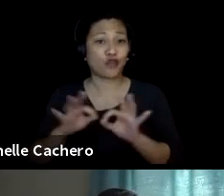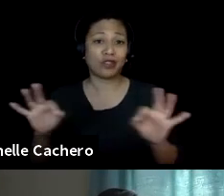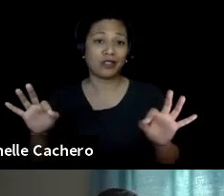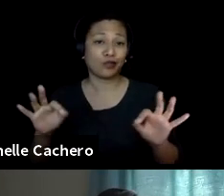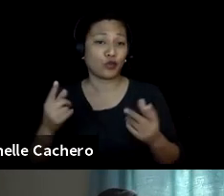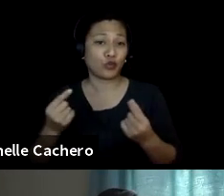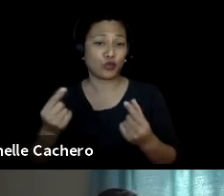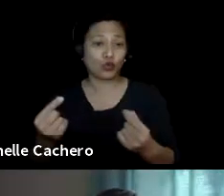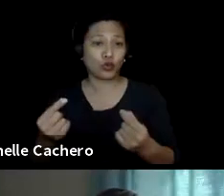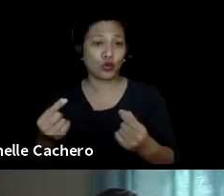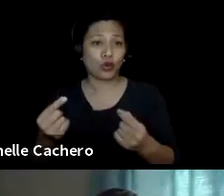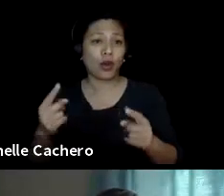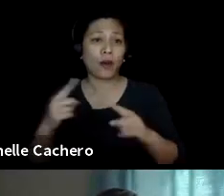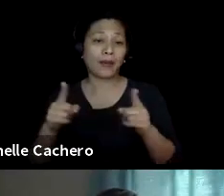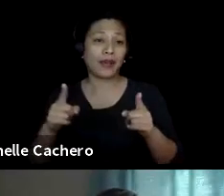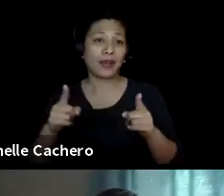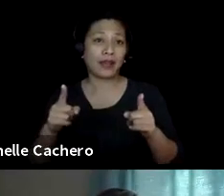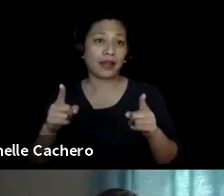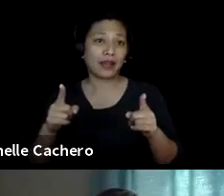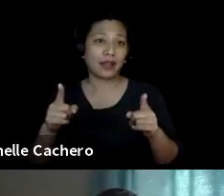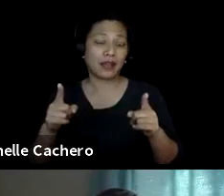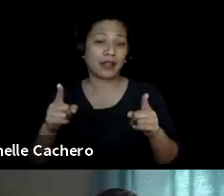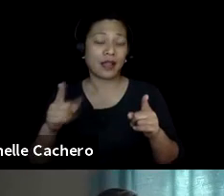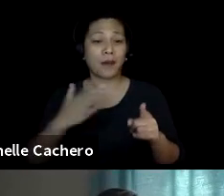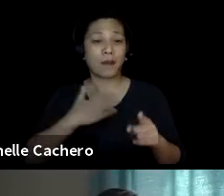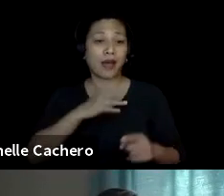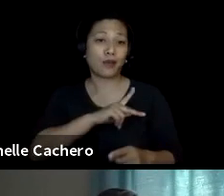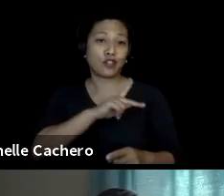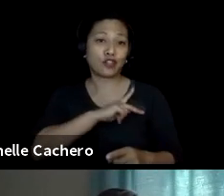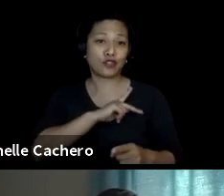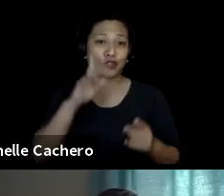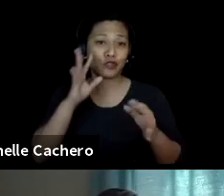And I do that out of personal choice